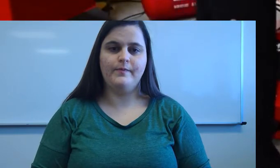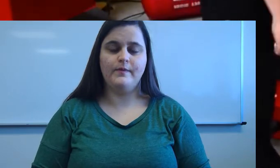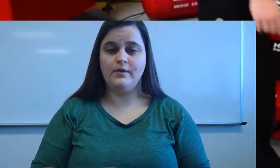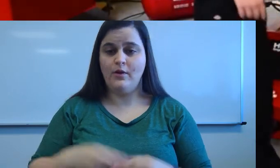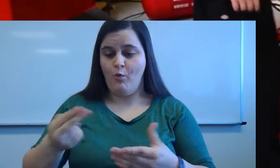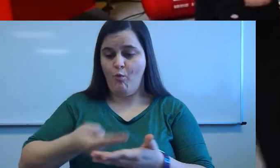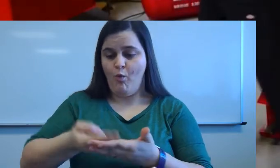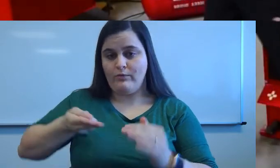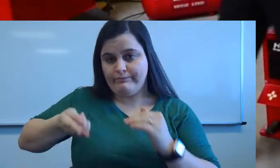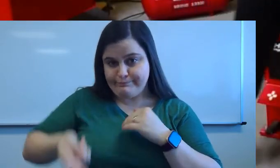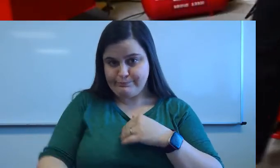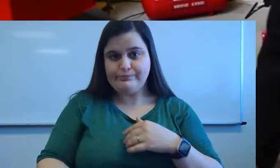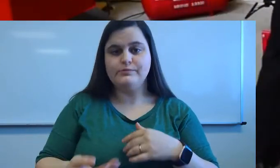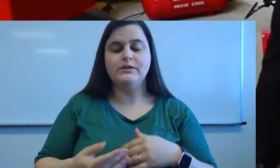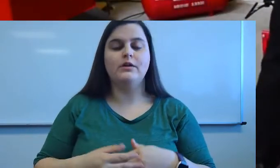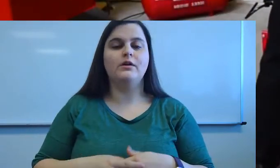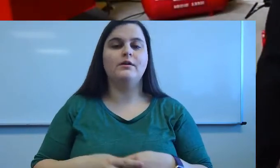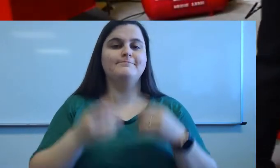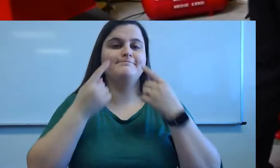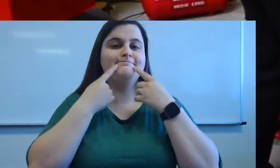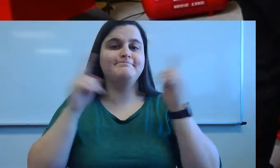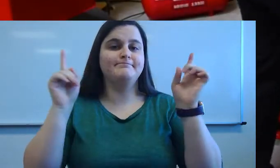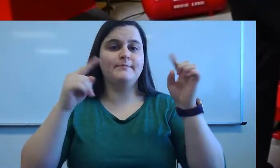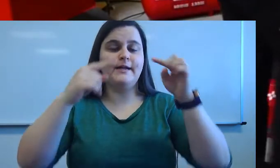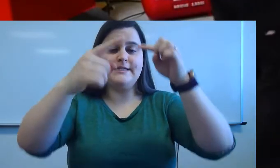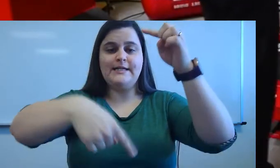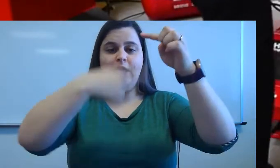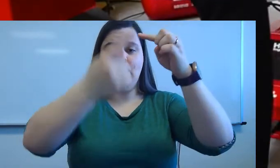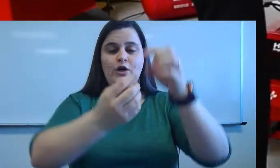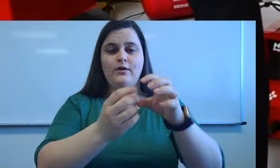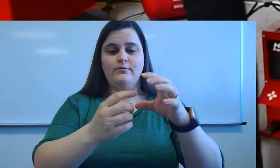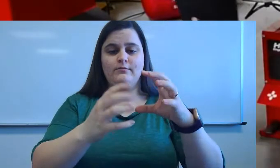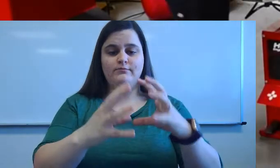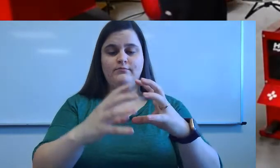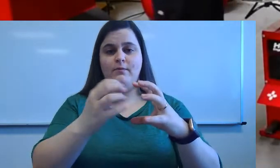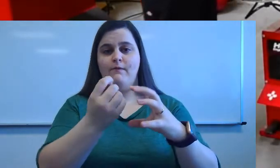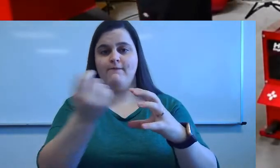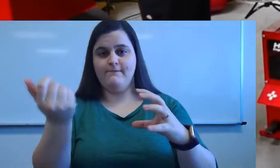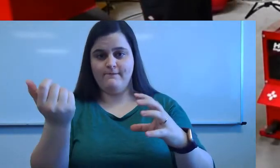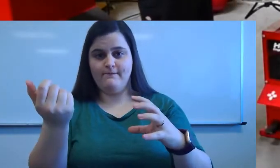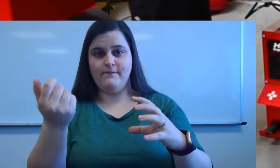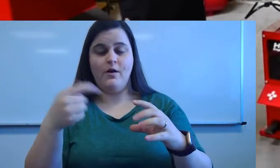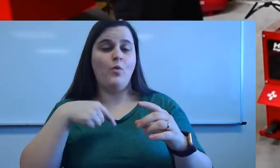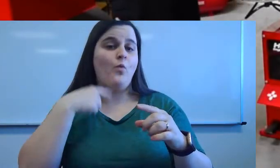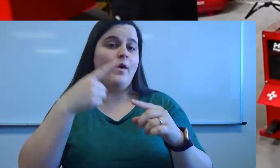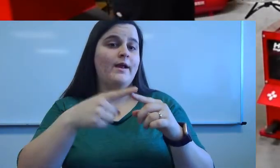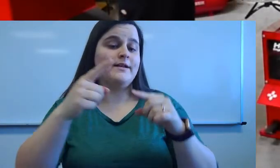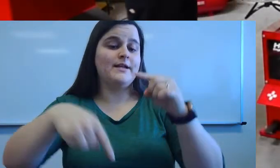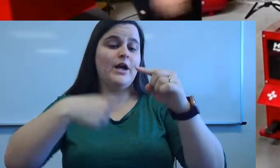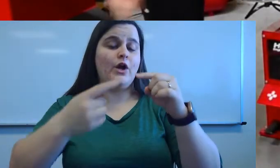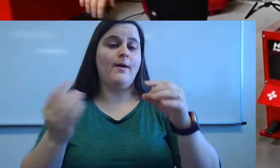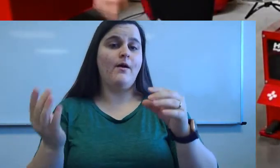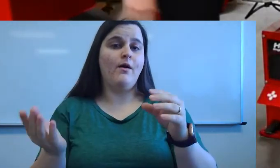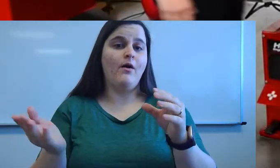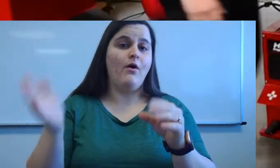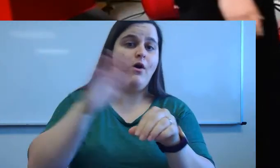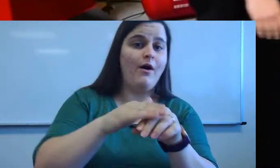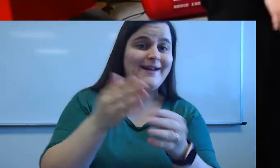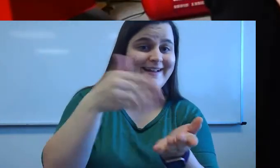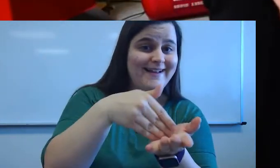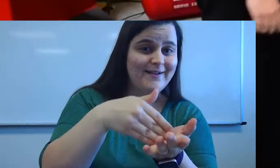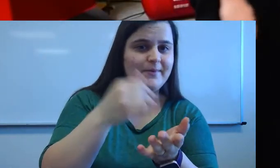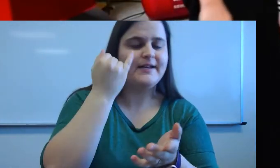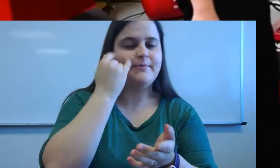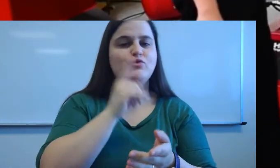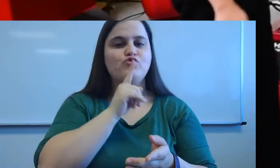Put our spoon back and we have successfully removed the tire. Now when we put the tire back on, we need to make sure